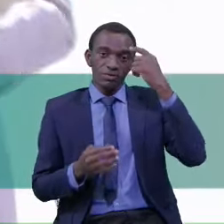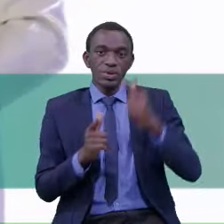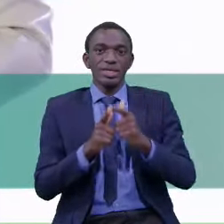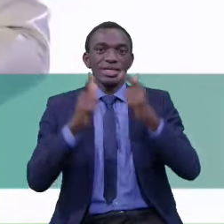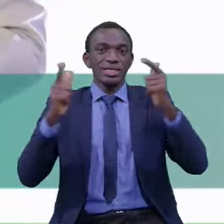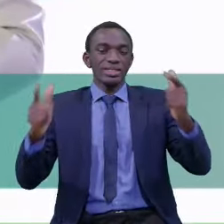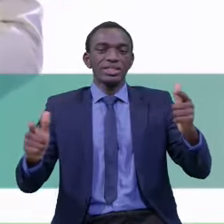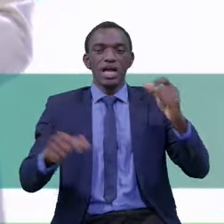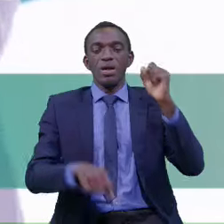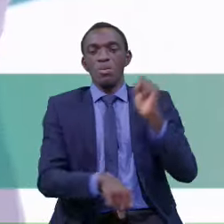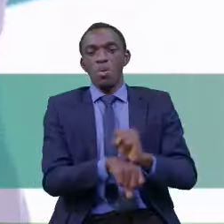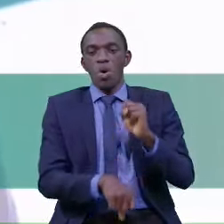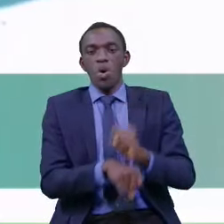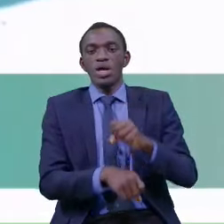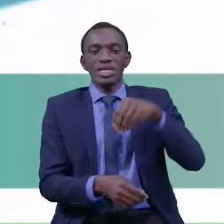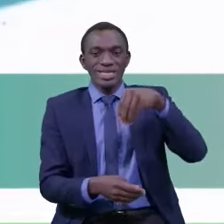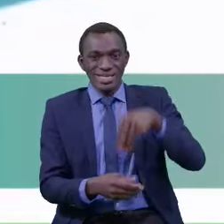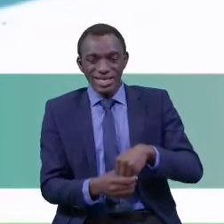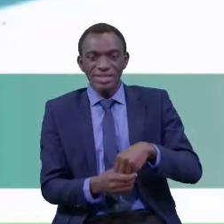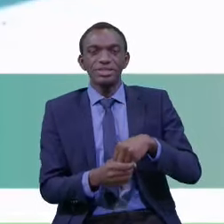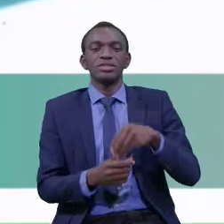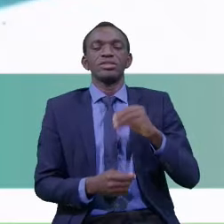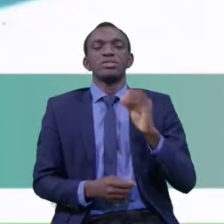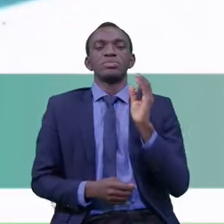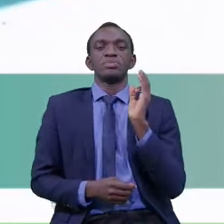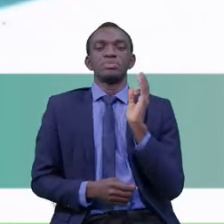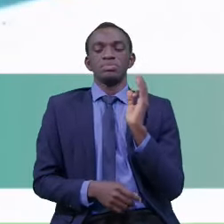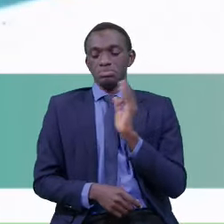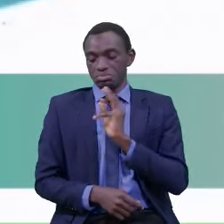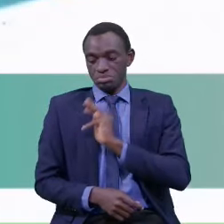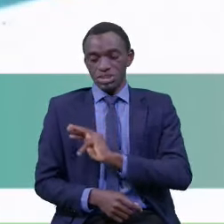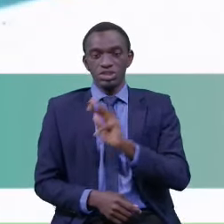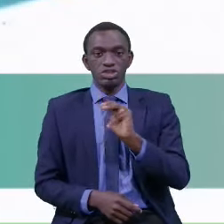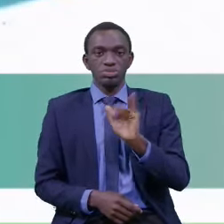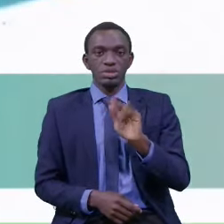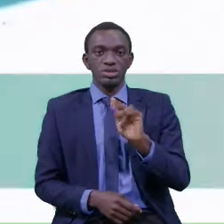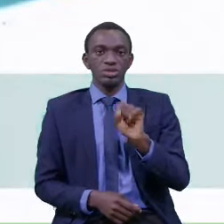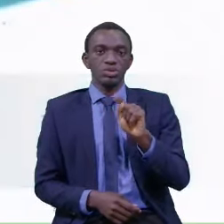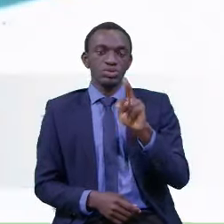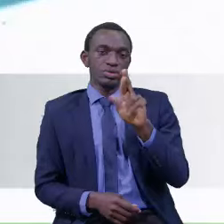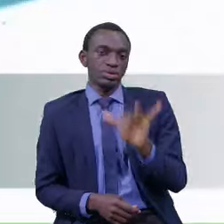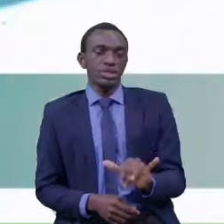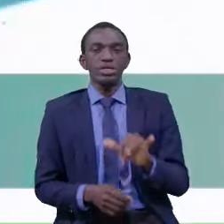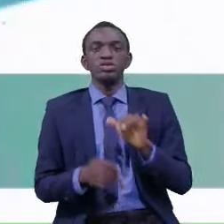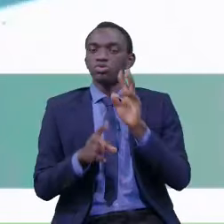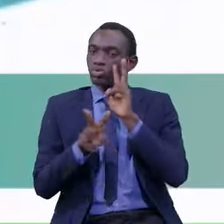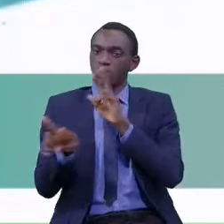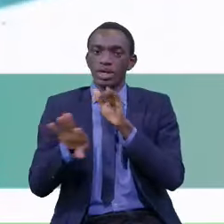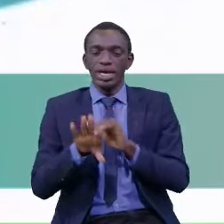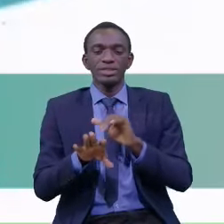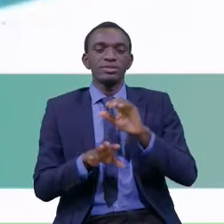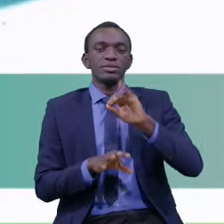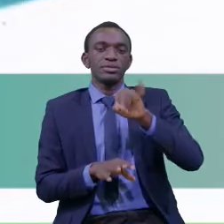More grace. Look at James chapter 4. We're looking at verse 6.